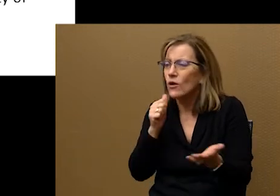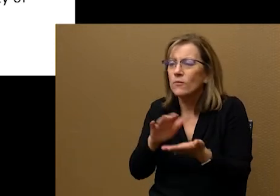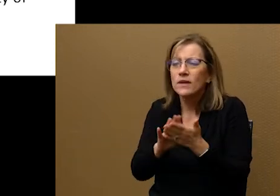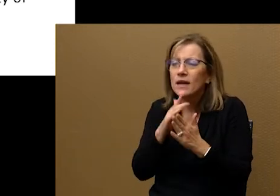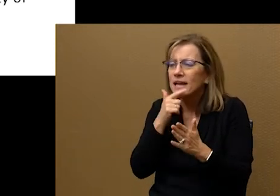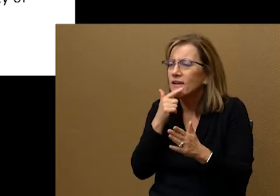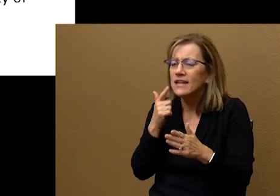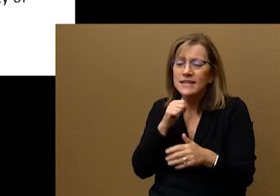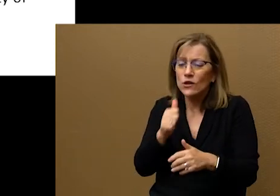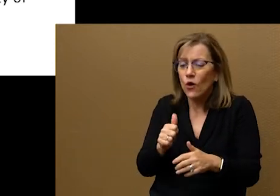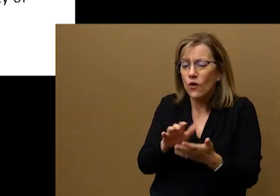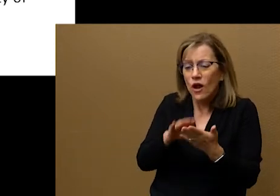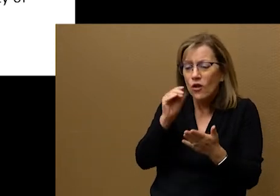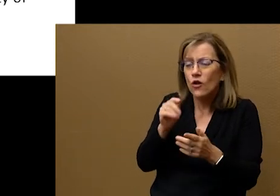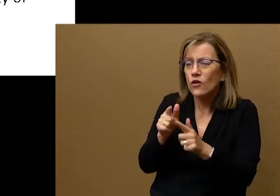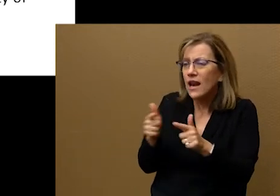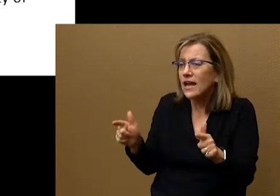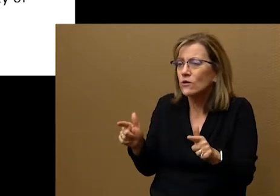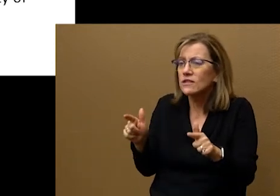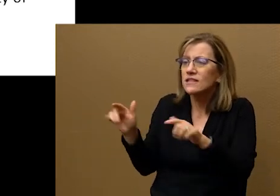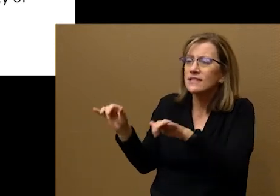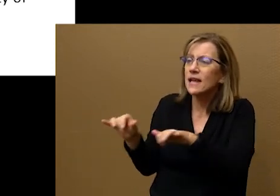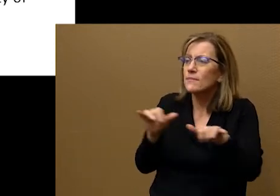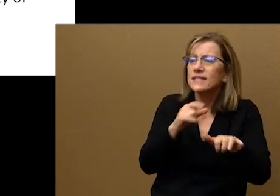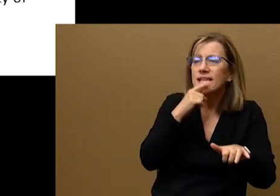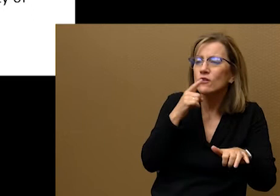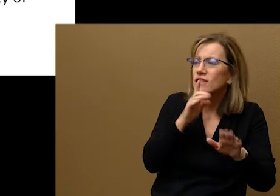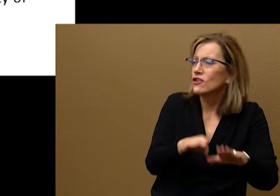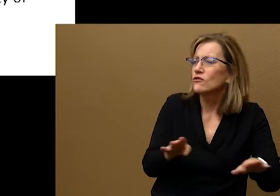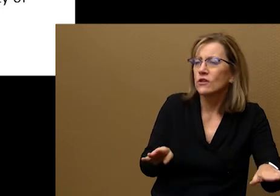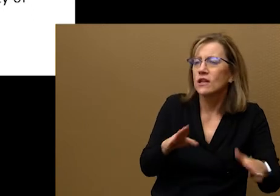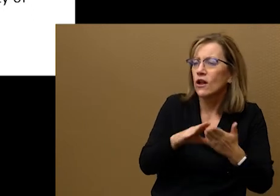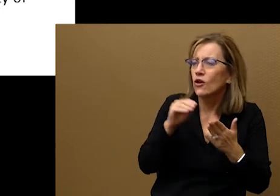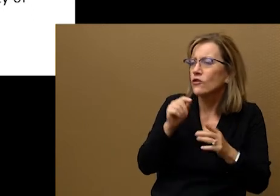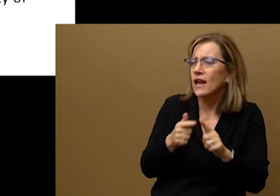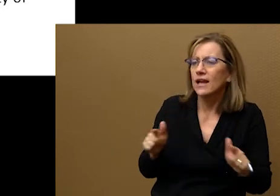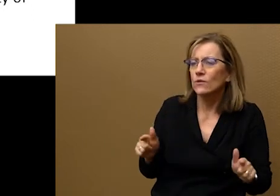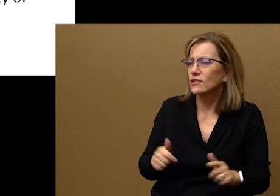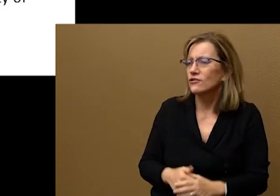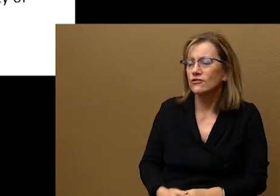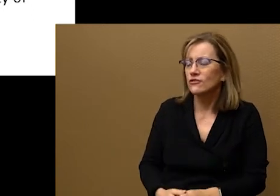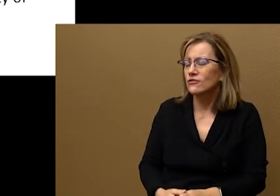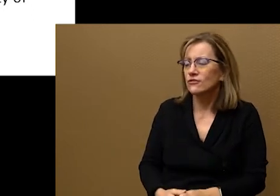have, do not learn language the way hearing children learn language.